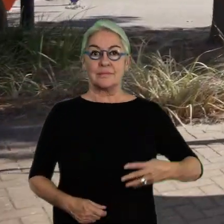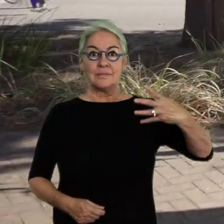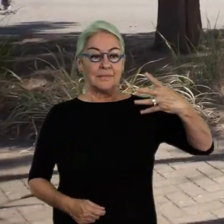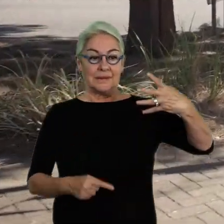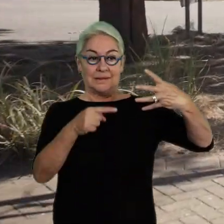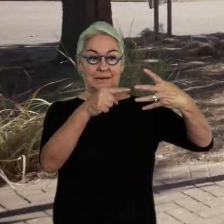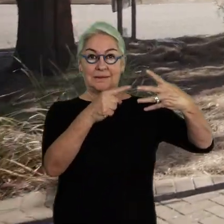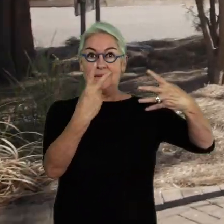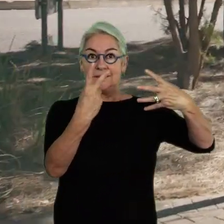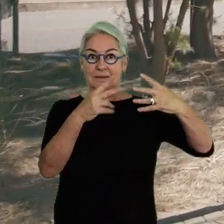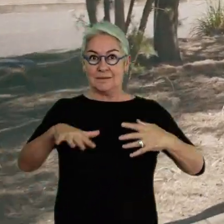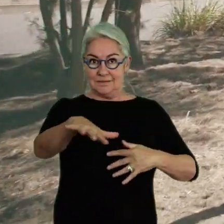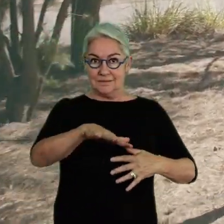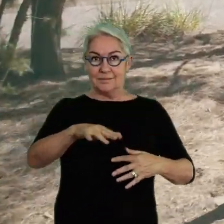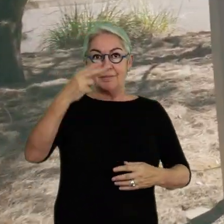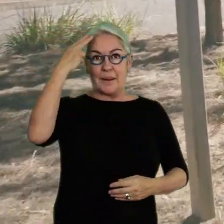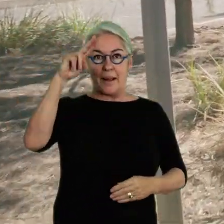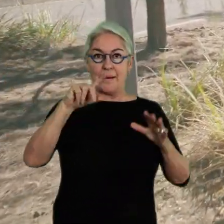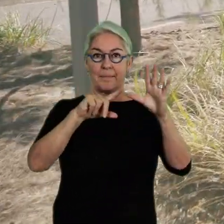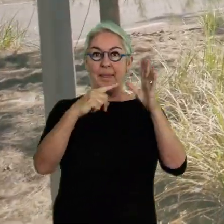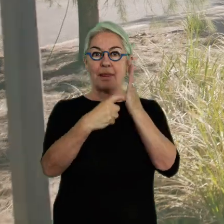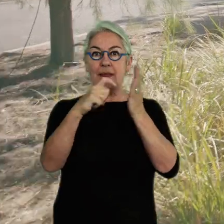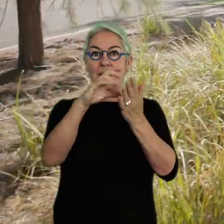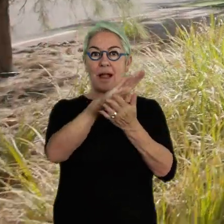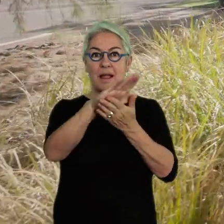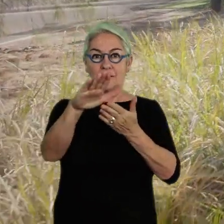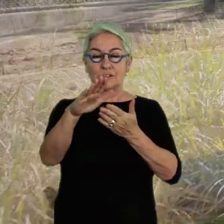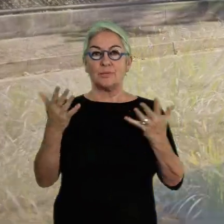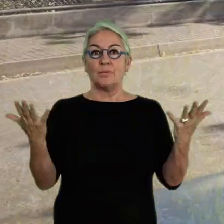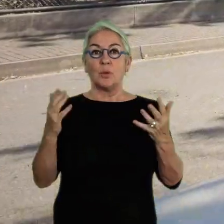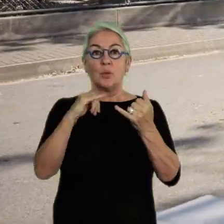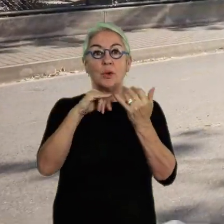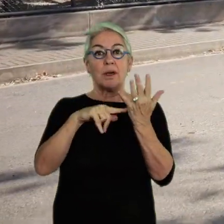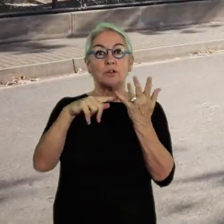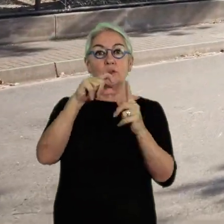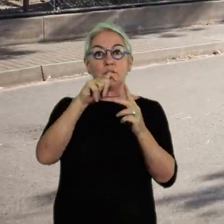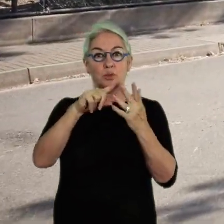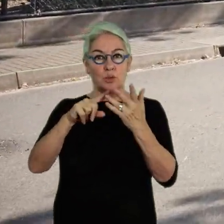The second space at Holden Street Theatres is the Arch, which is across the car park from the studio.